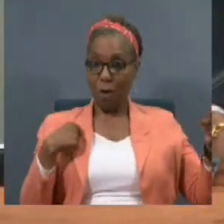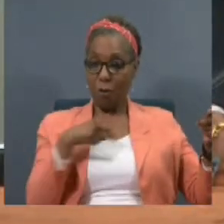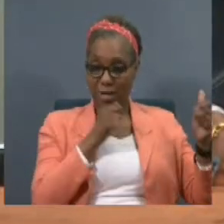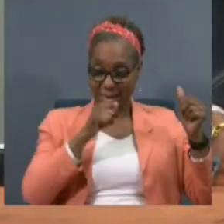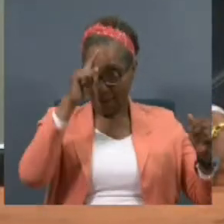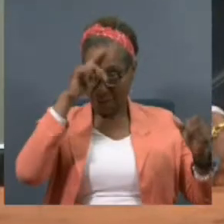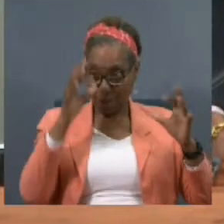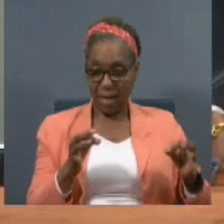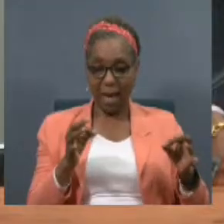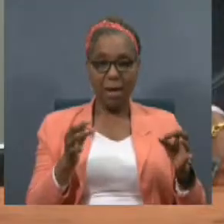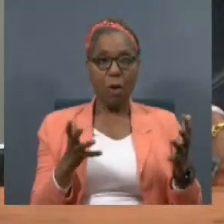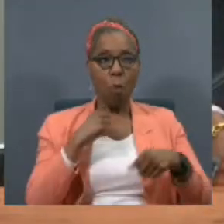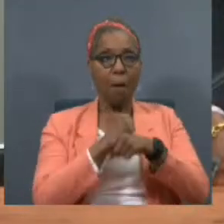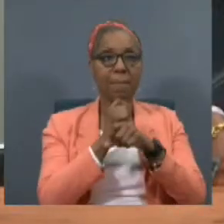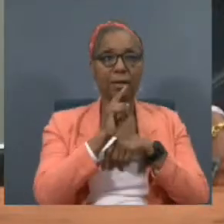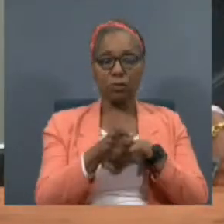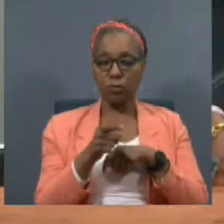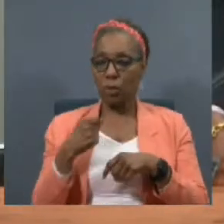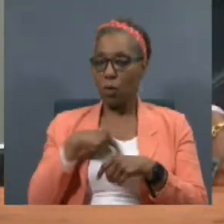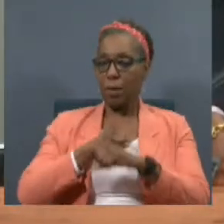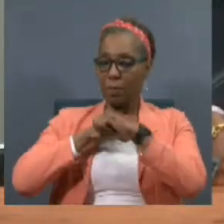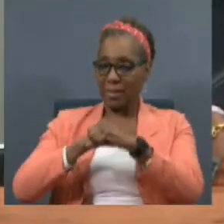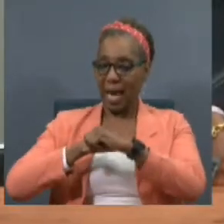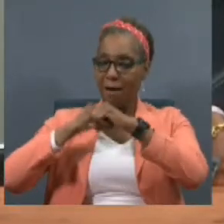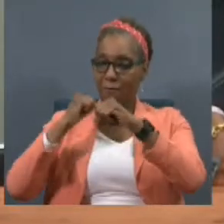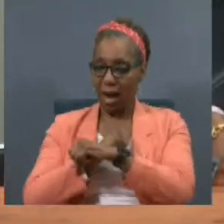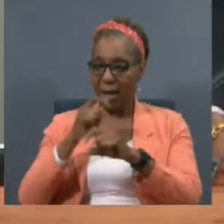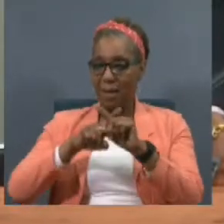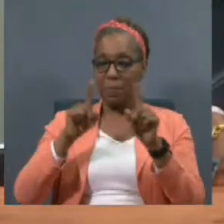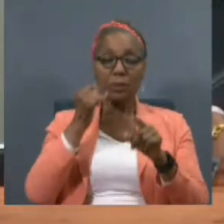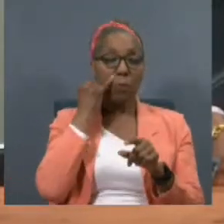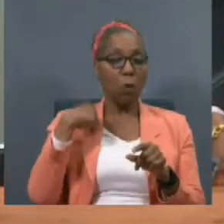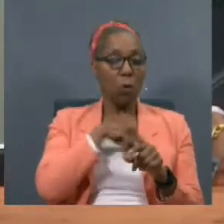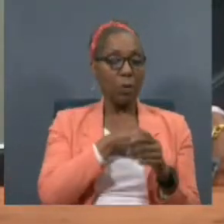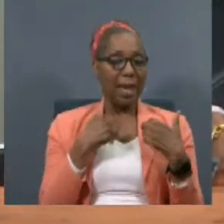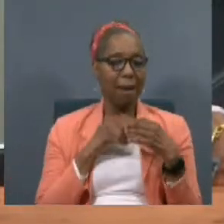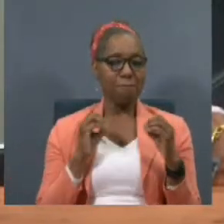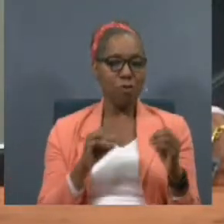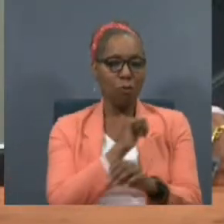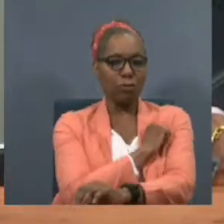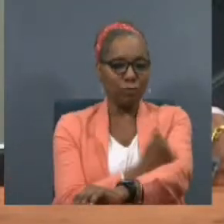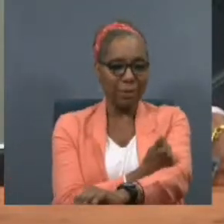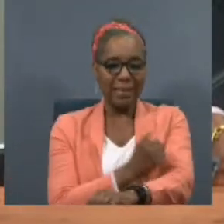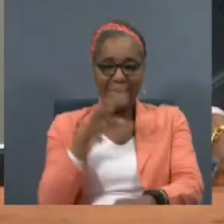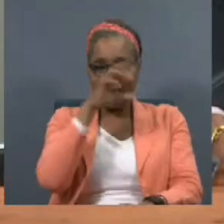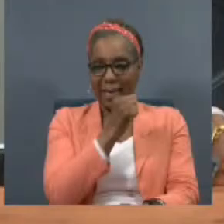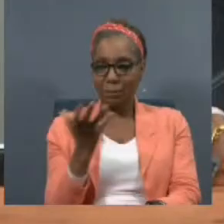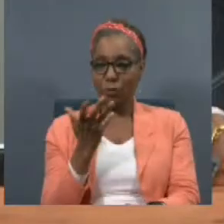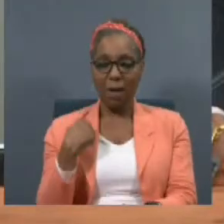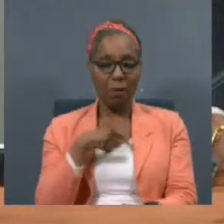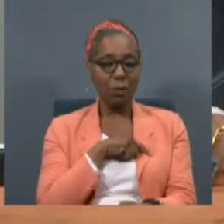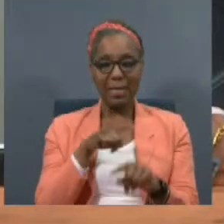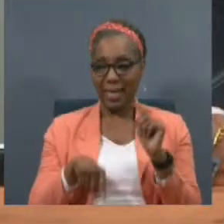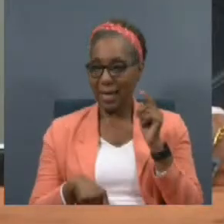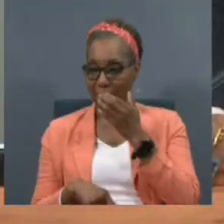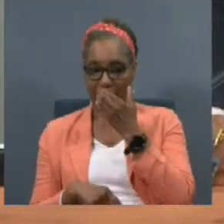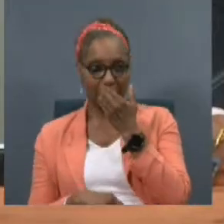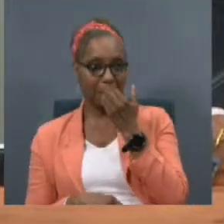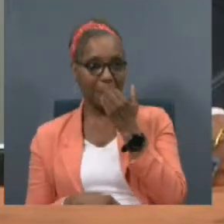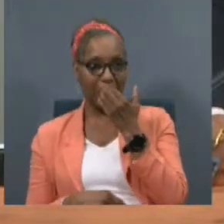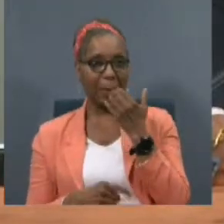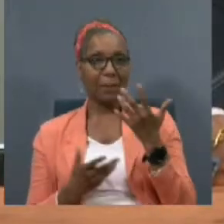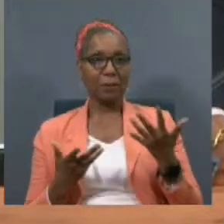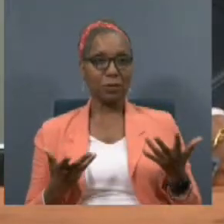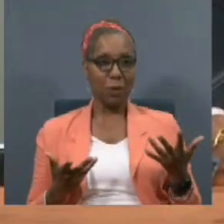to make sure that we can protect and fight for you. But if we have no jurisdiction on there, guess what? We can't.